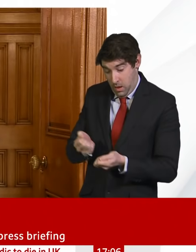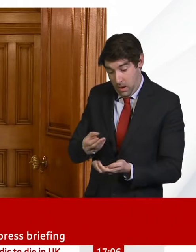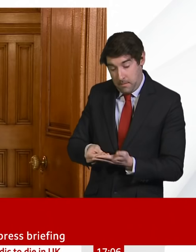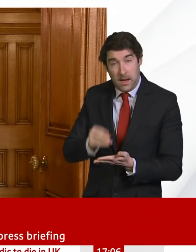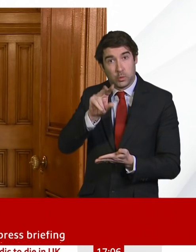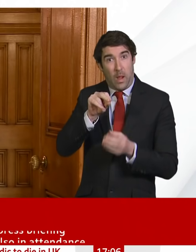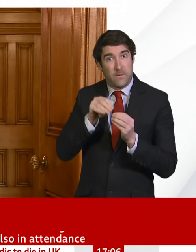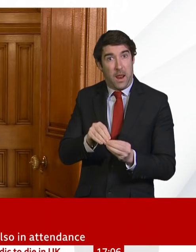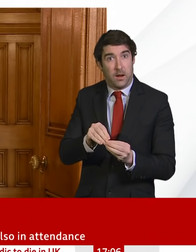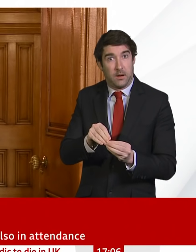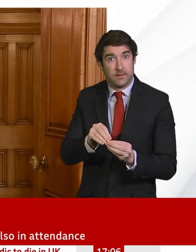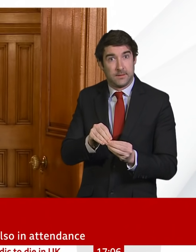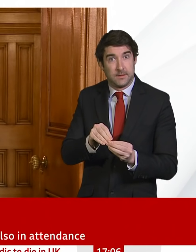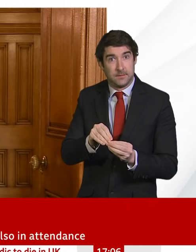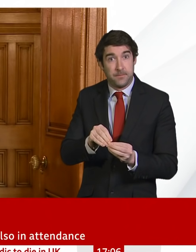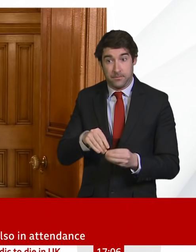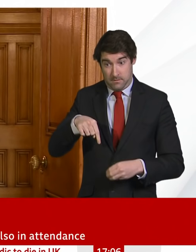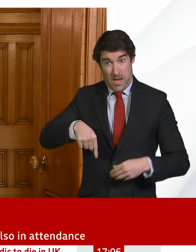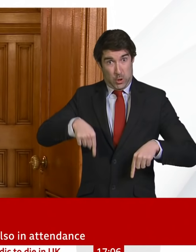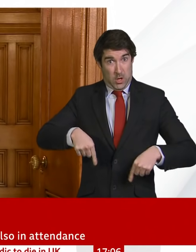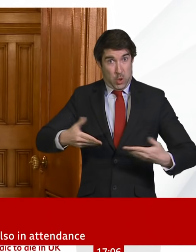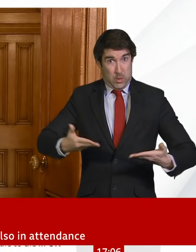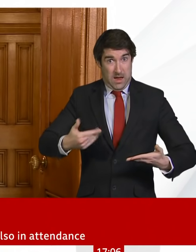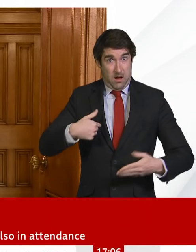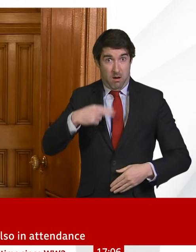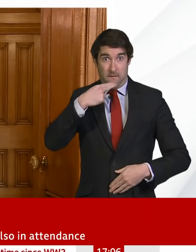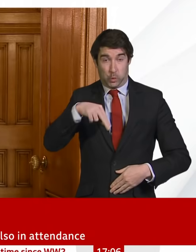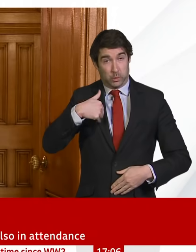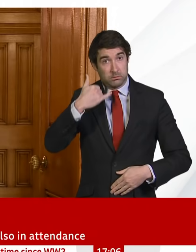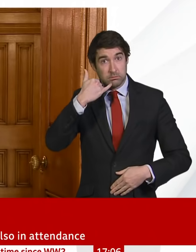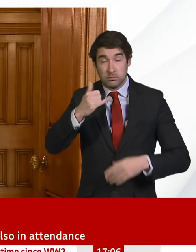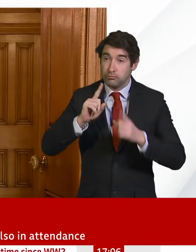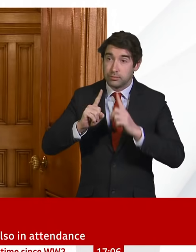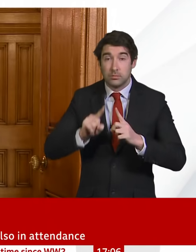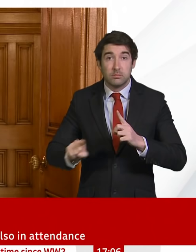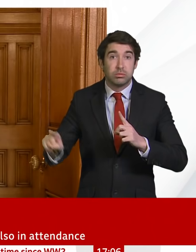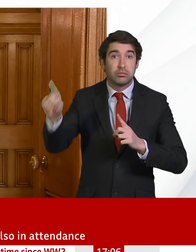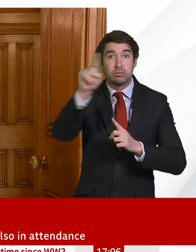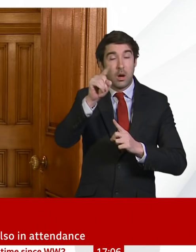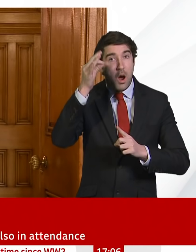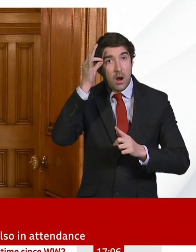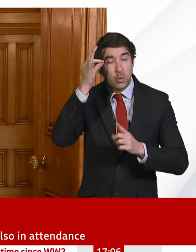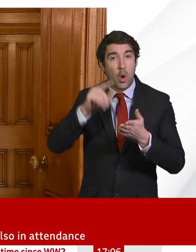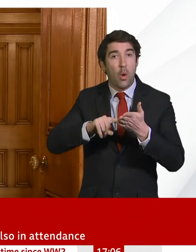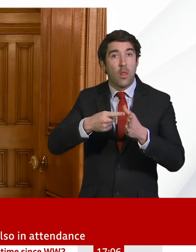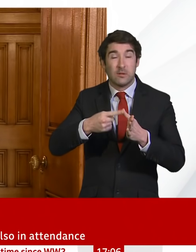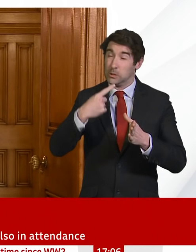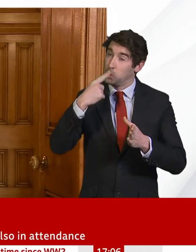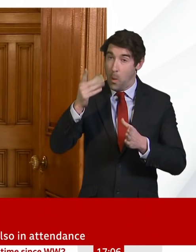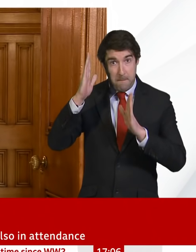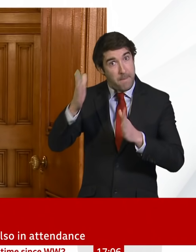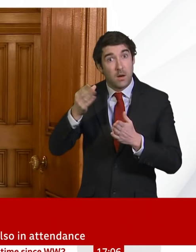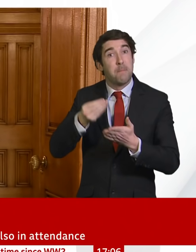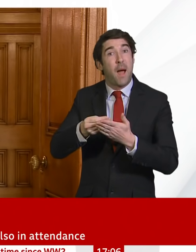I held a call with hundreds of local authorities across England and made clear that this money must reach